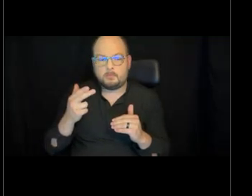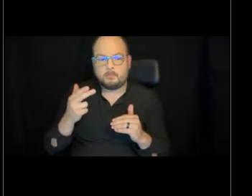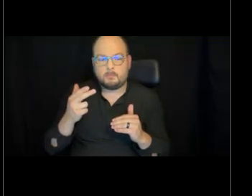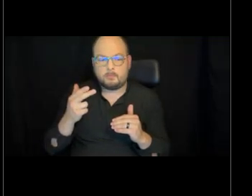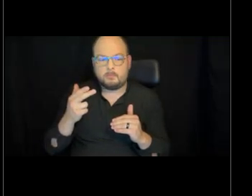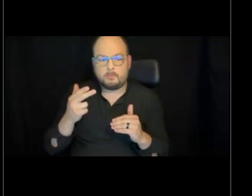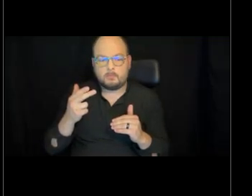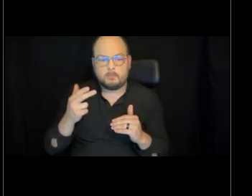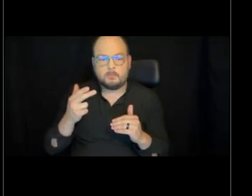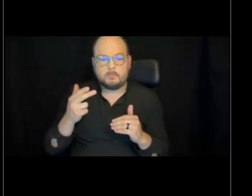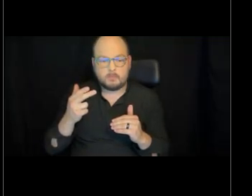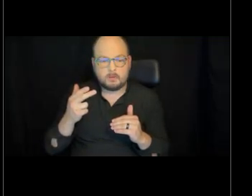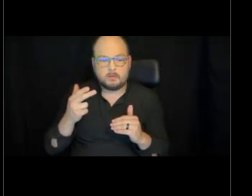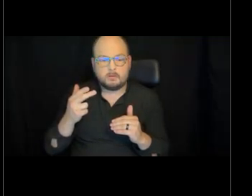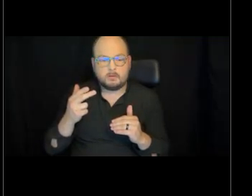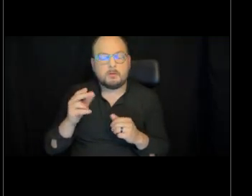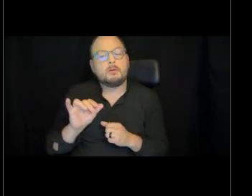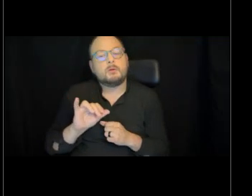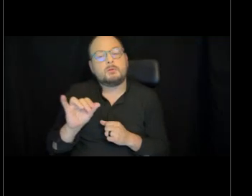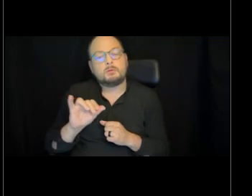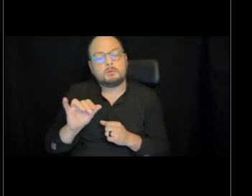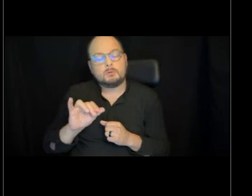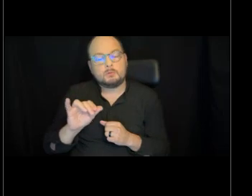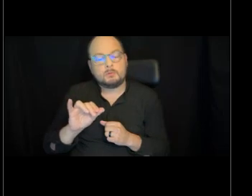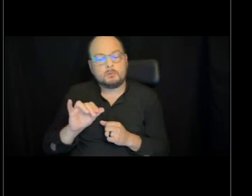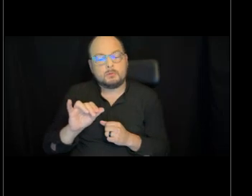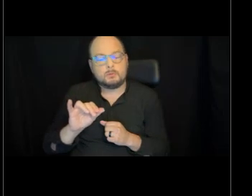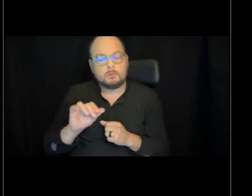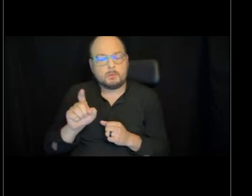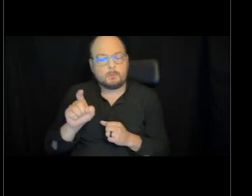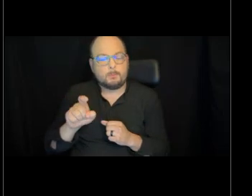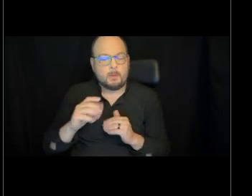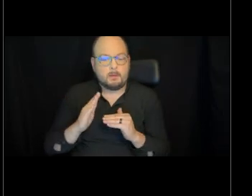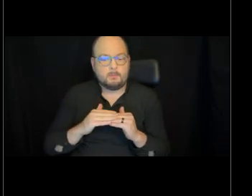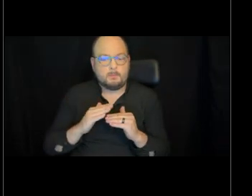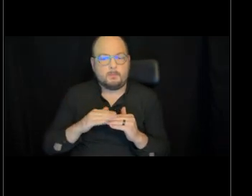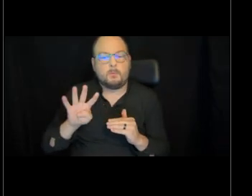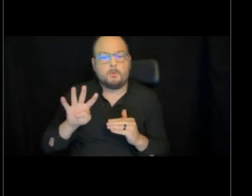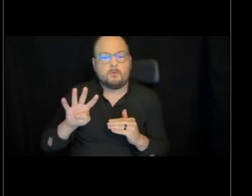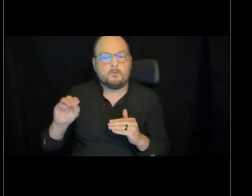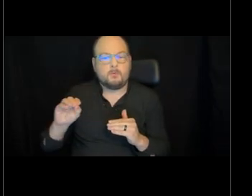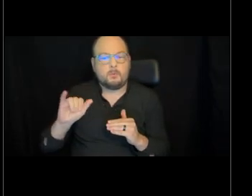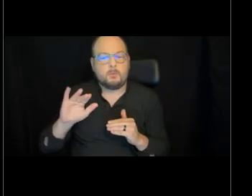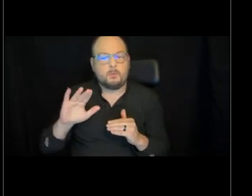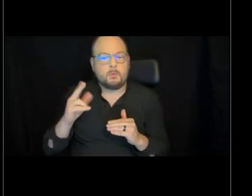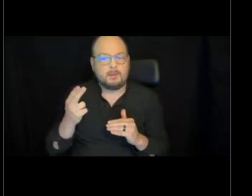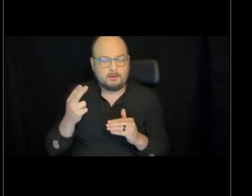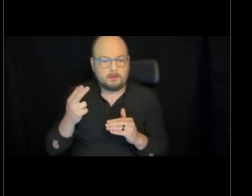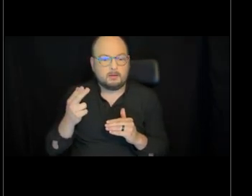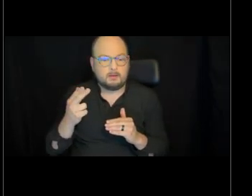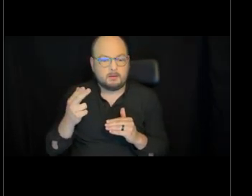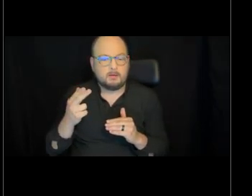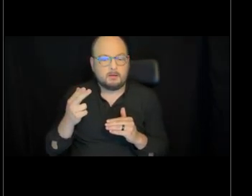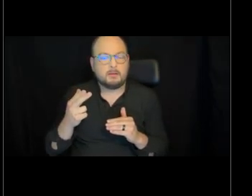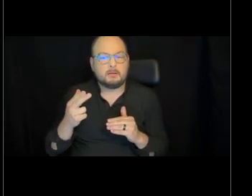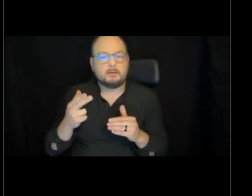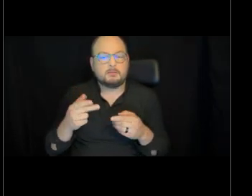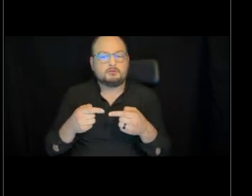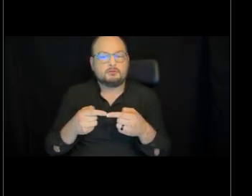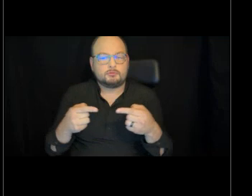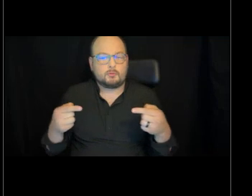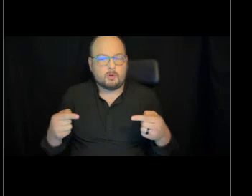And a clearance of at least 40 inches must be provided between